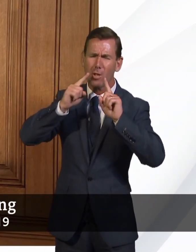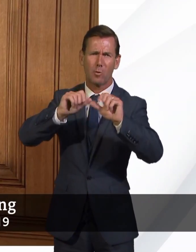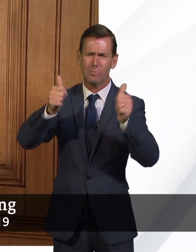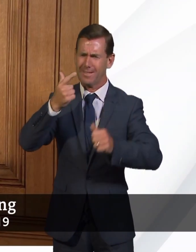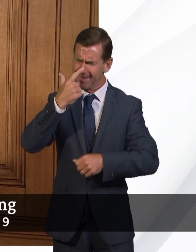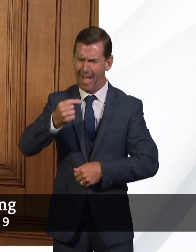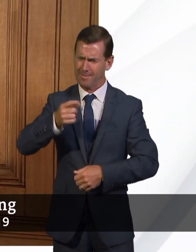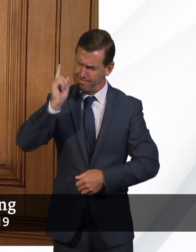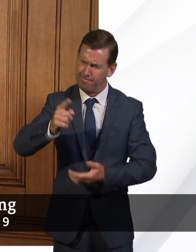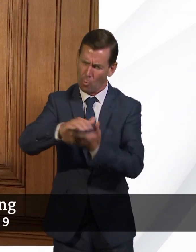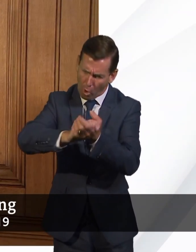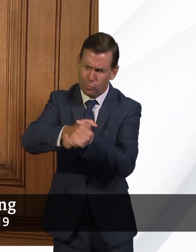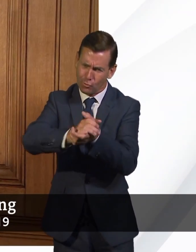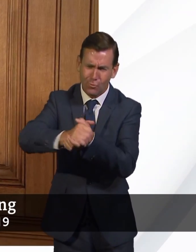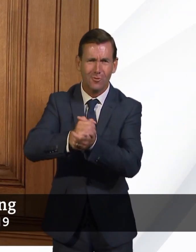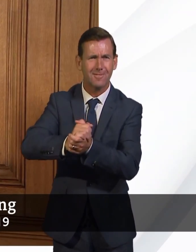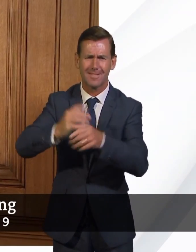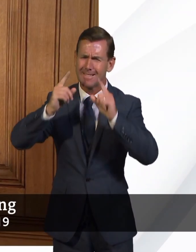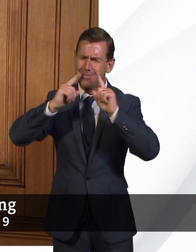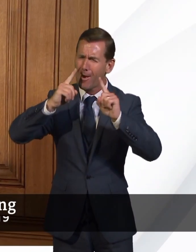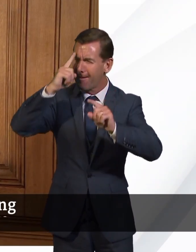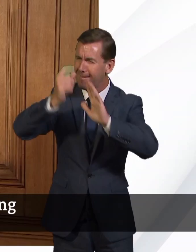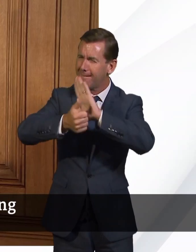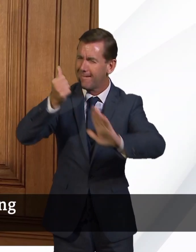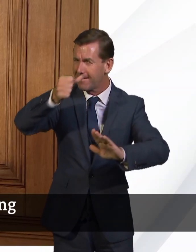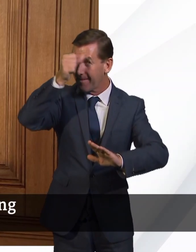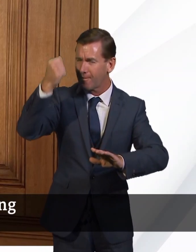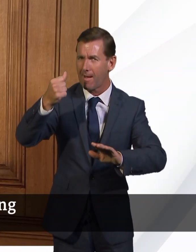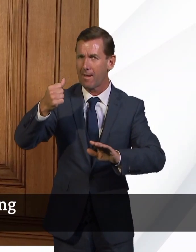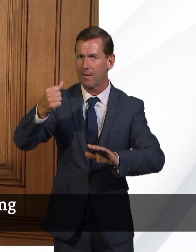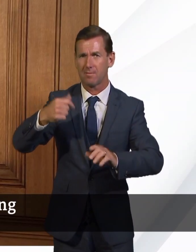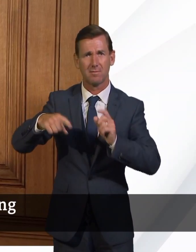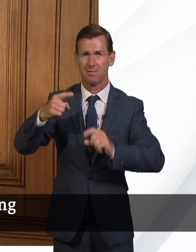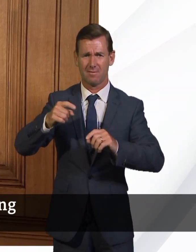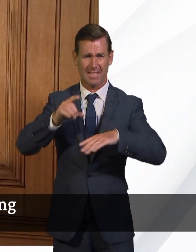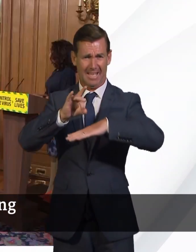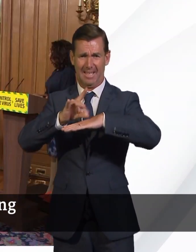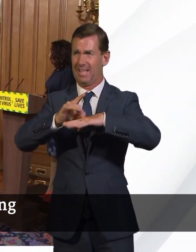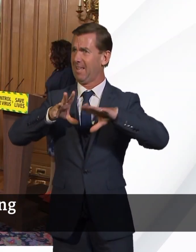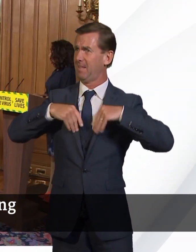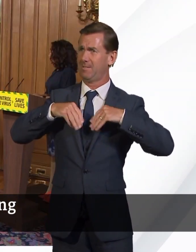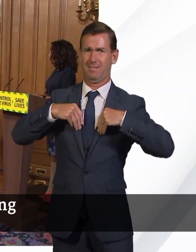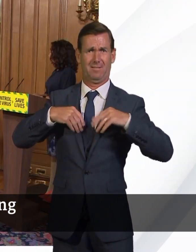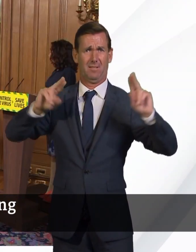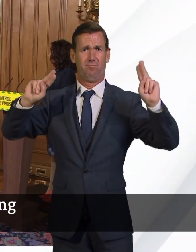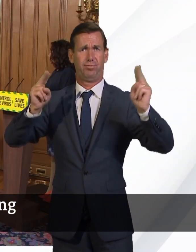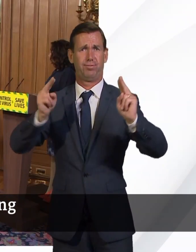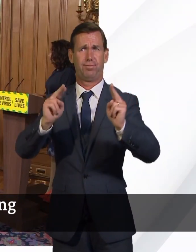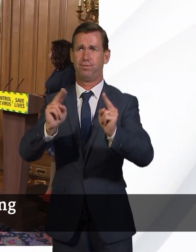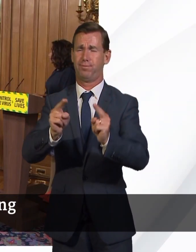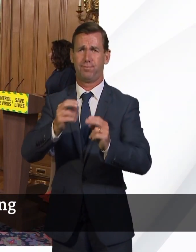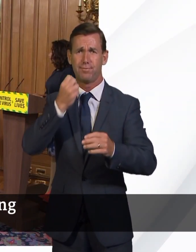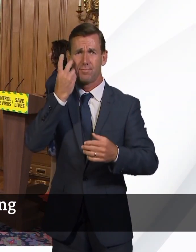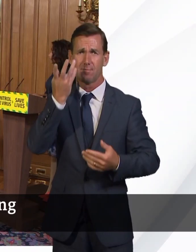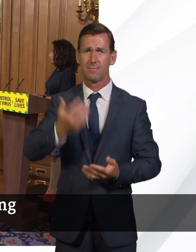try and support this. And the background risk of disease is diminishing all the time. Thank you.